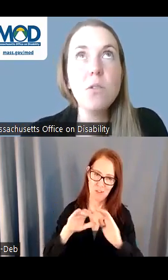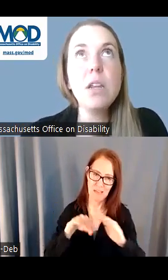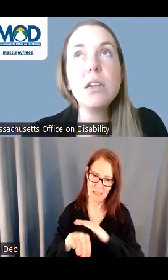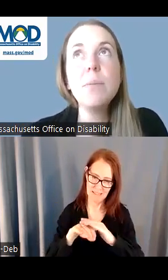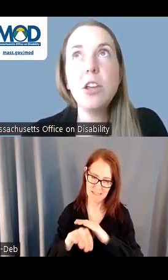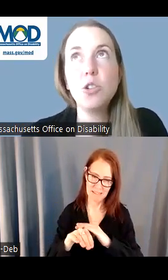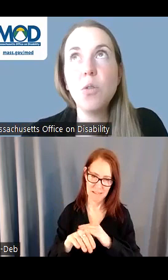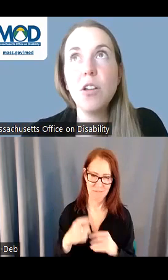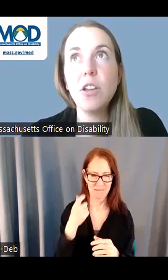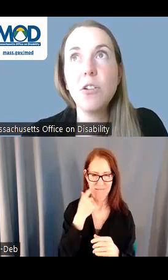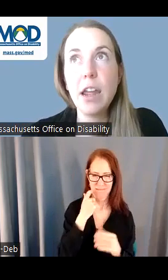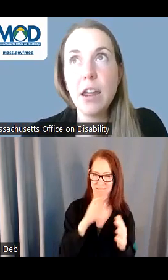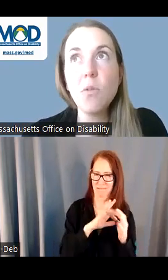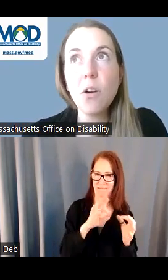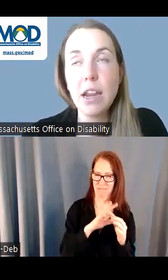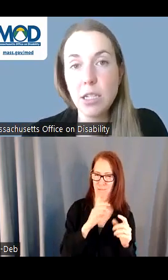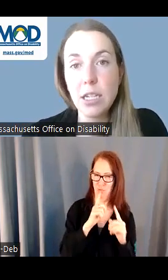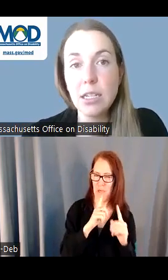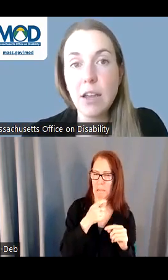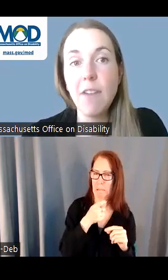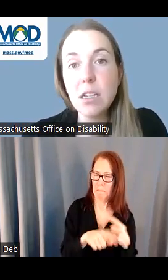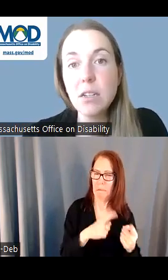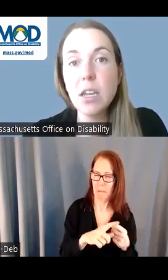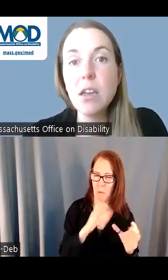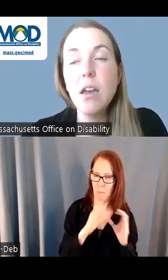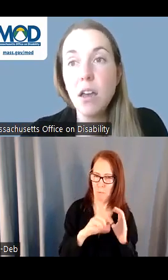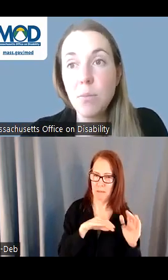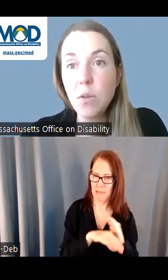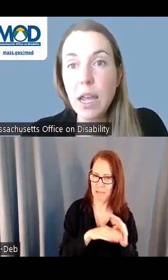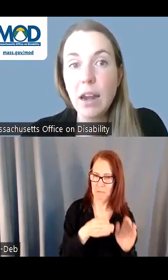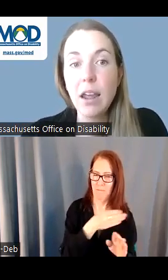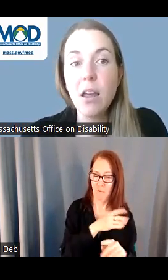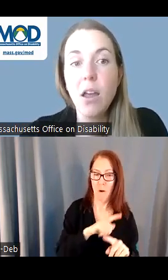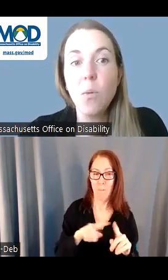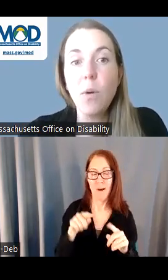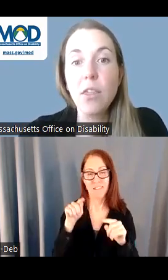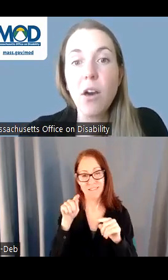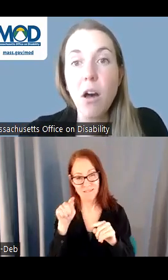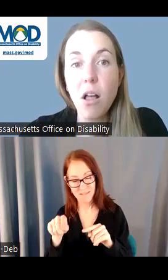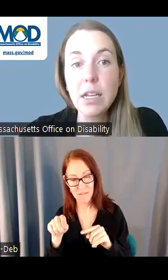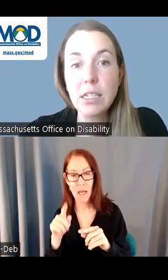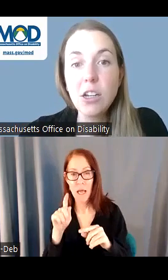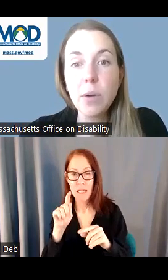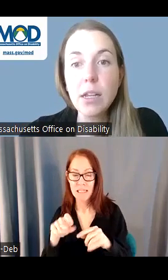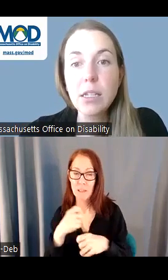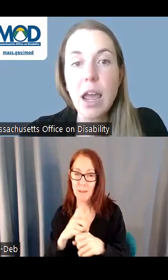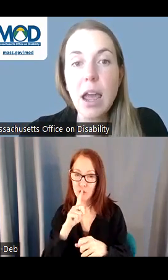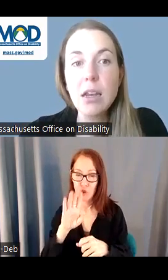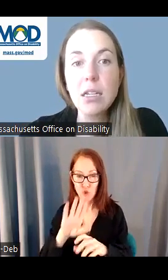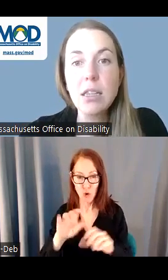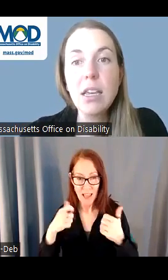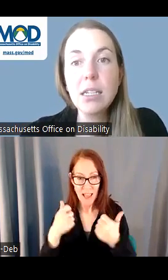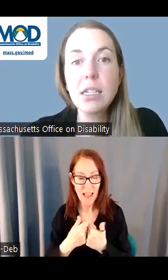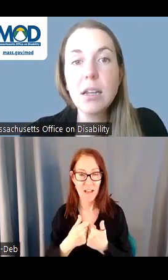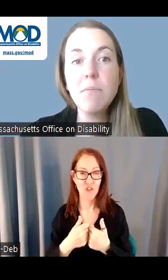But you need to make sure that your agency is effectively communicating with all constituents.